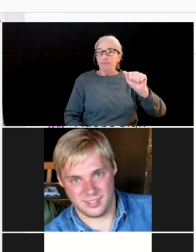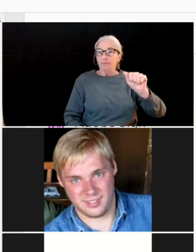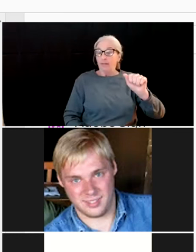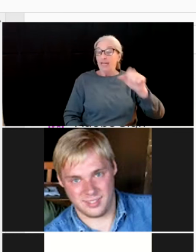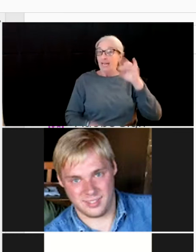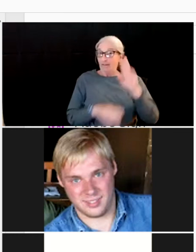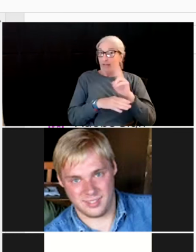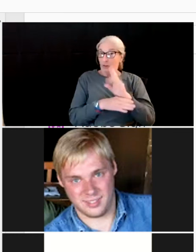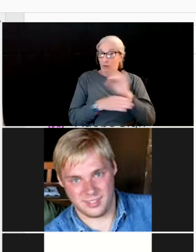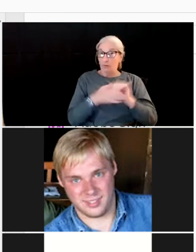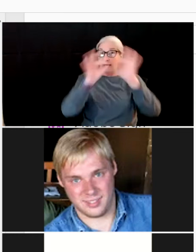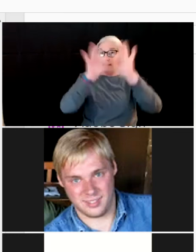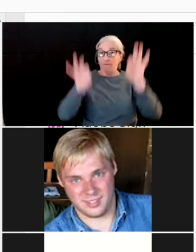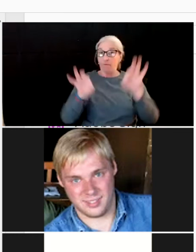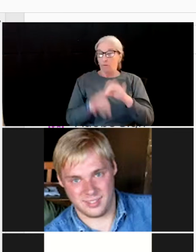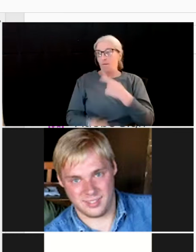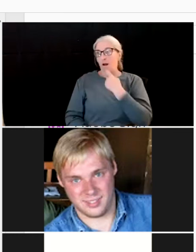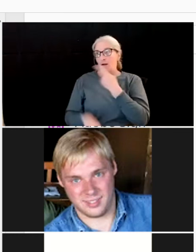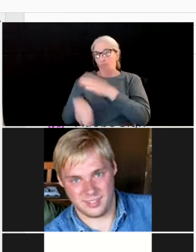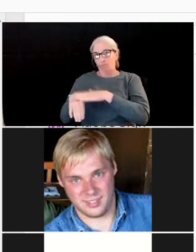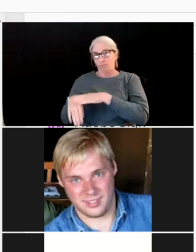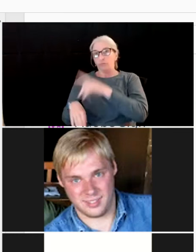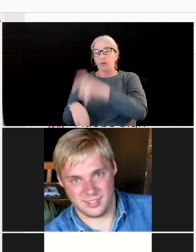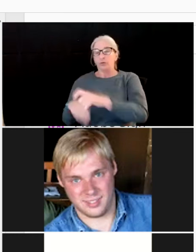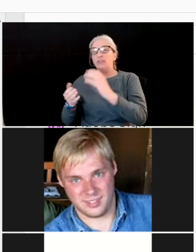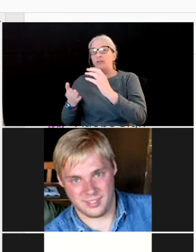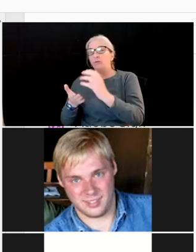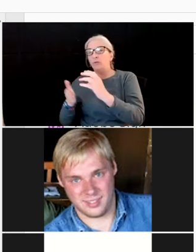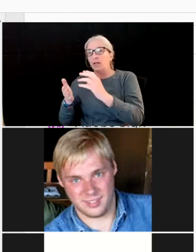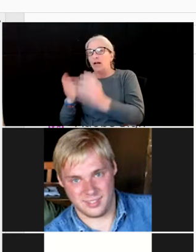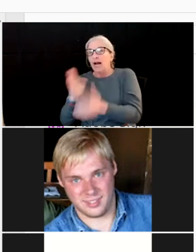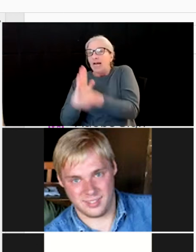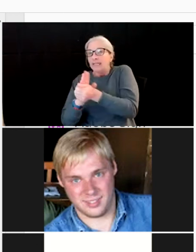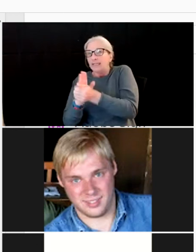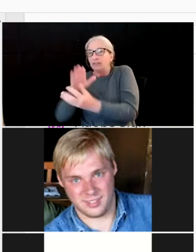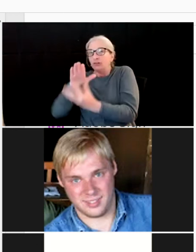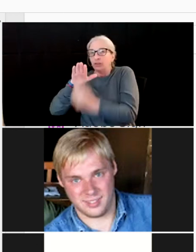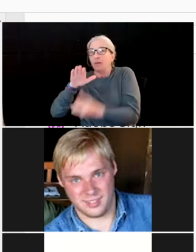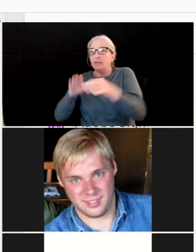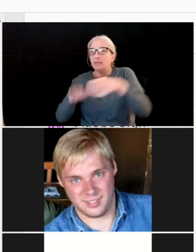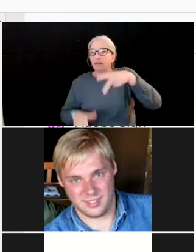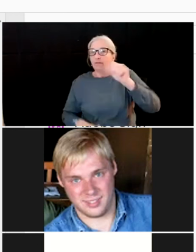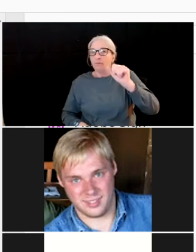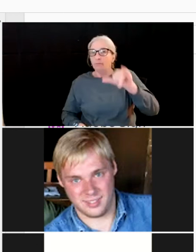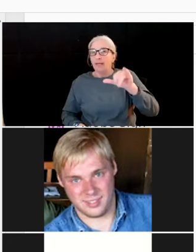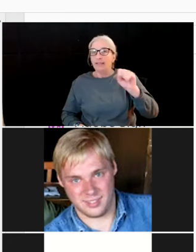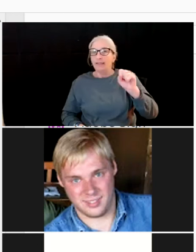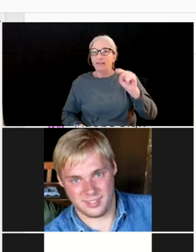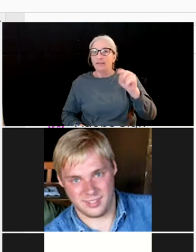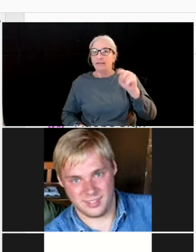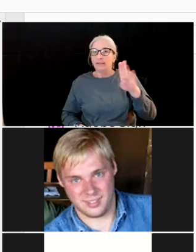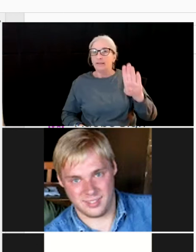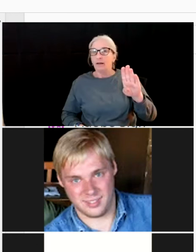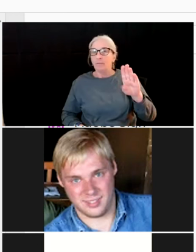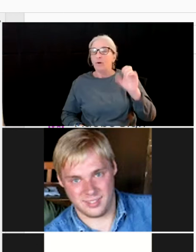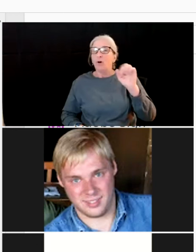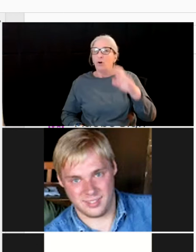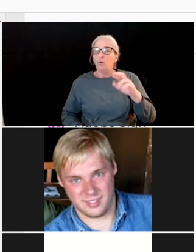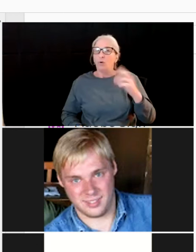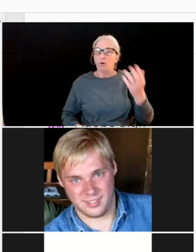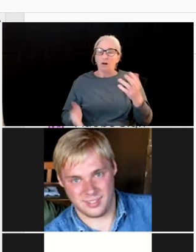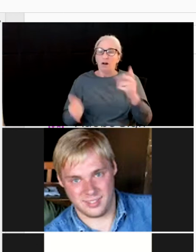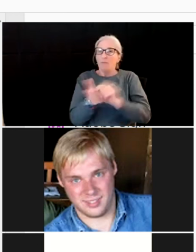pay stubs with that or gross wage printouts that show what their earnings are, just so Social Security has a good idea of what the